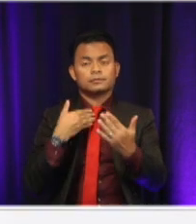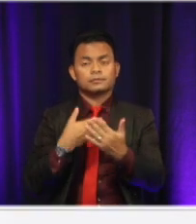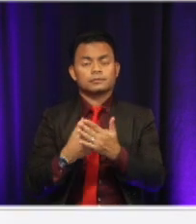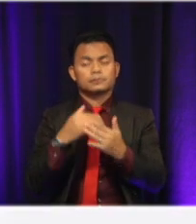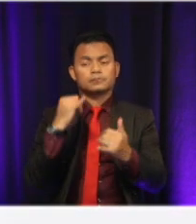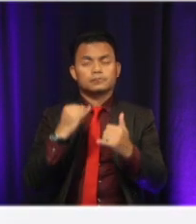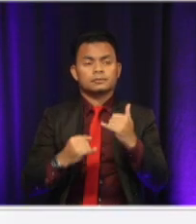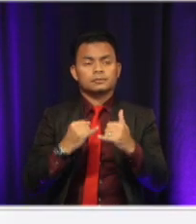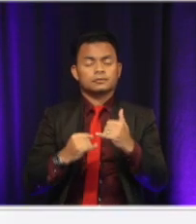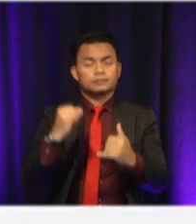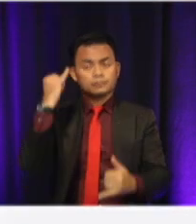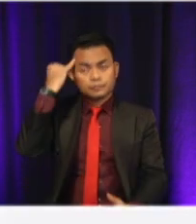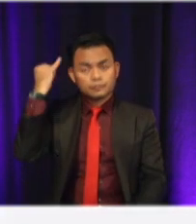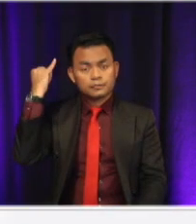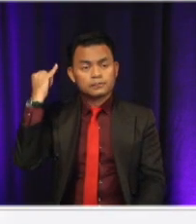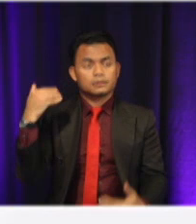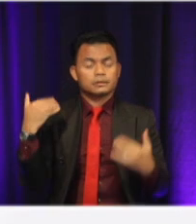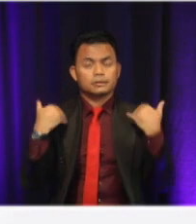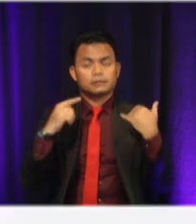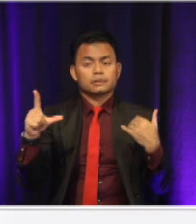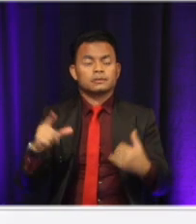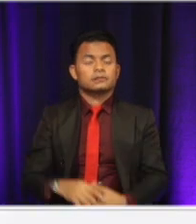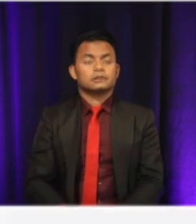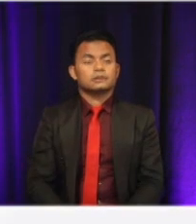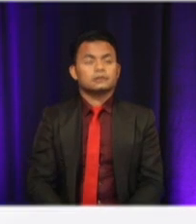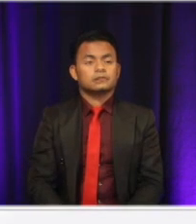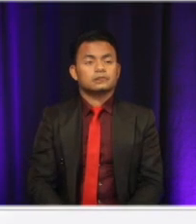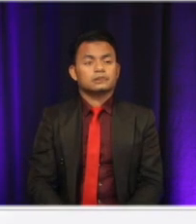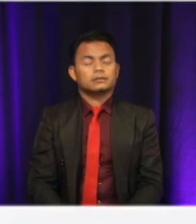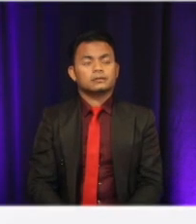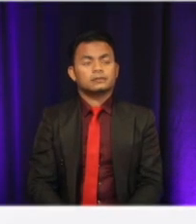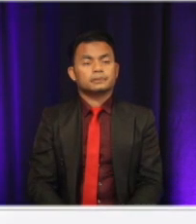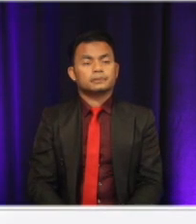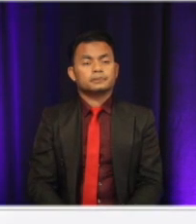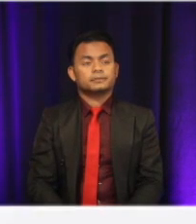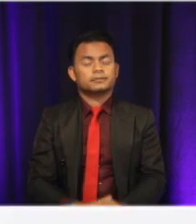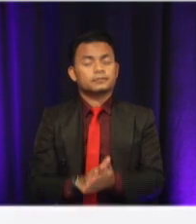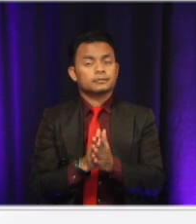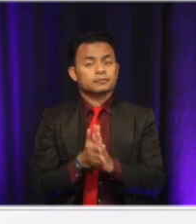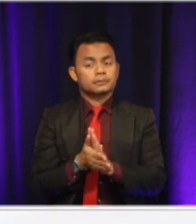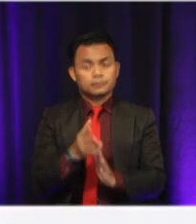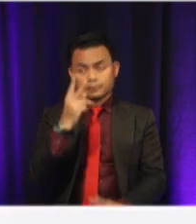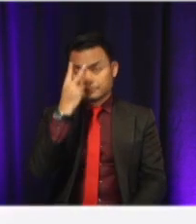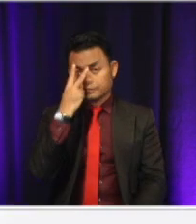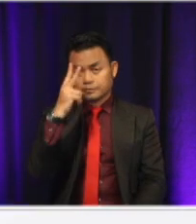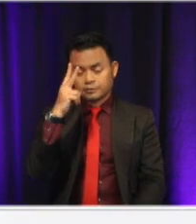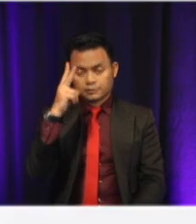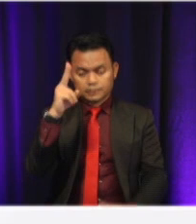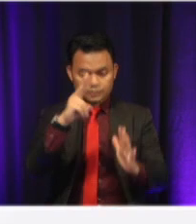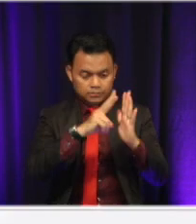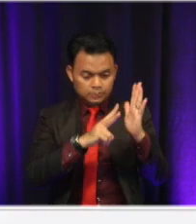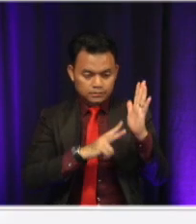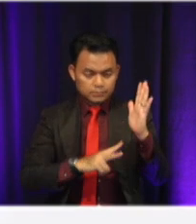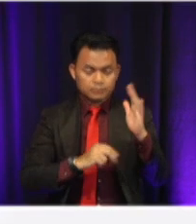is one of the major themes found in the text. So looking at the statement, a real